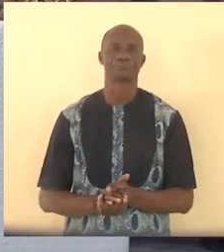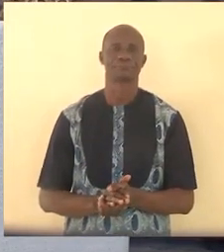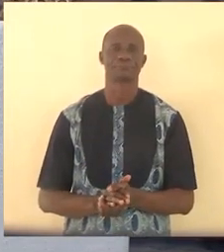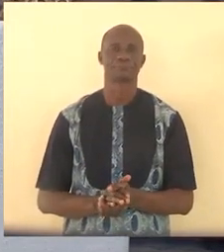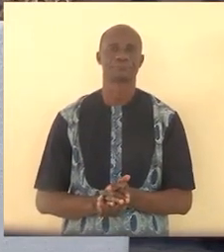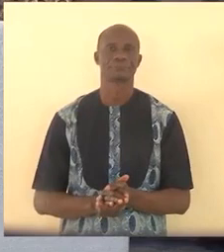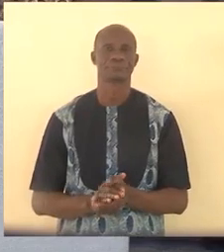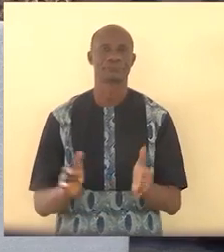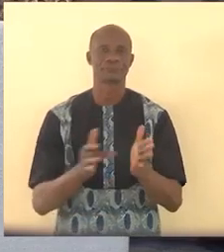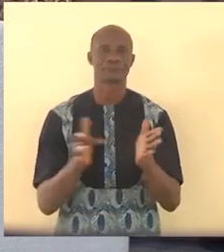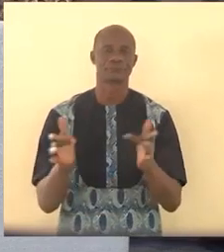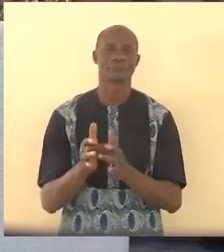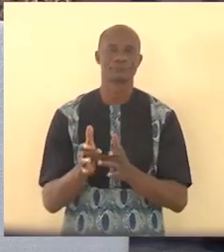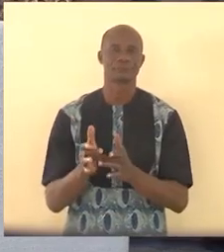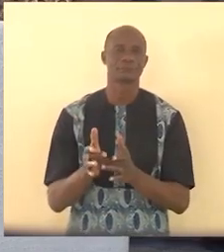able.